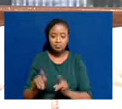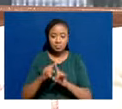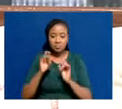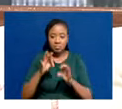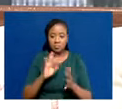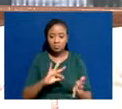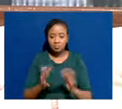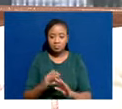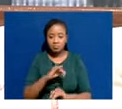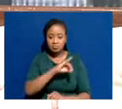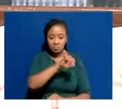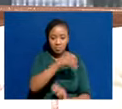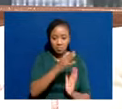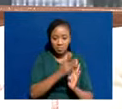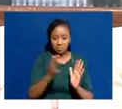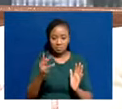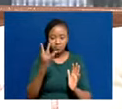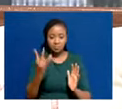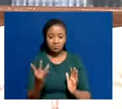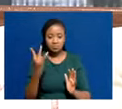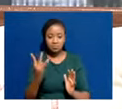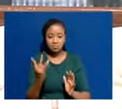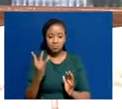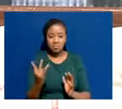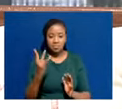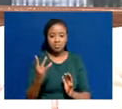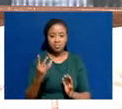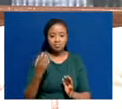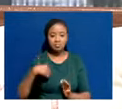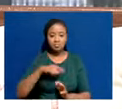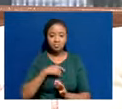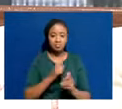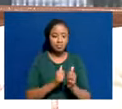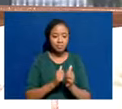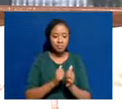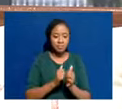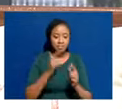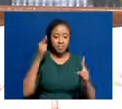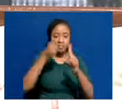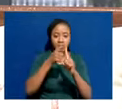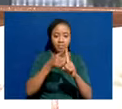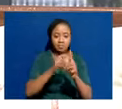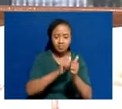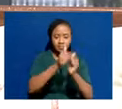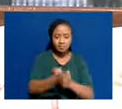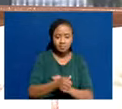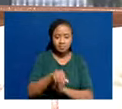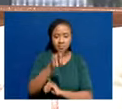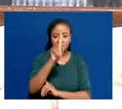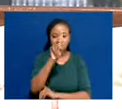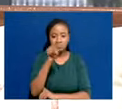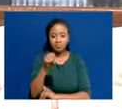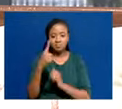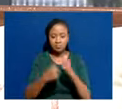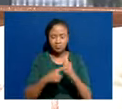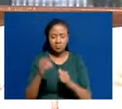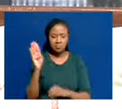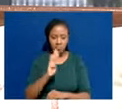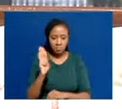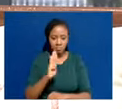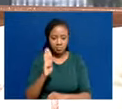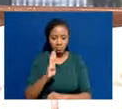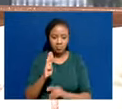to April, end of April, we surpassed the previous collections under NMS by 1.6 billion. And